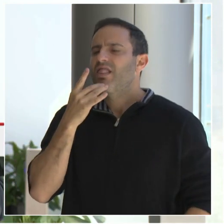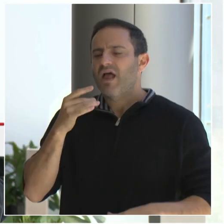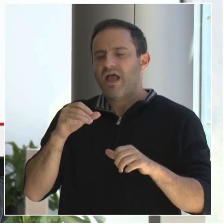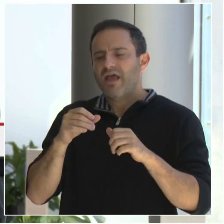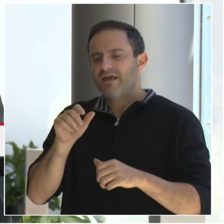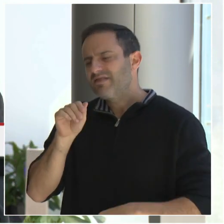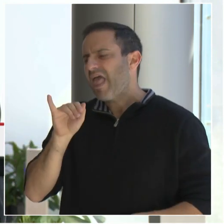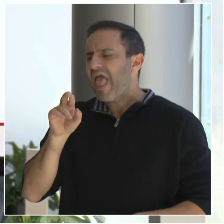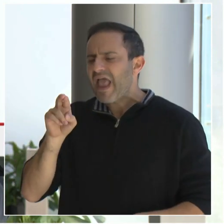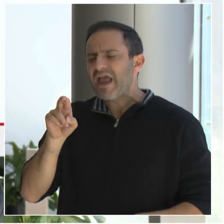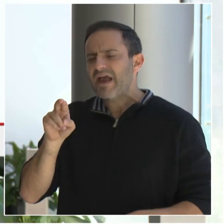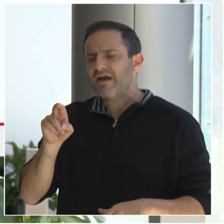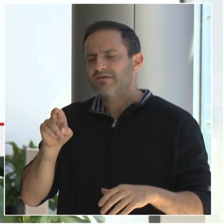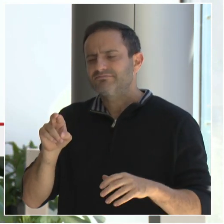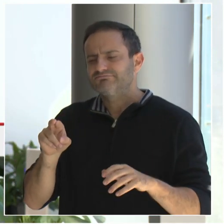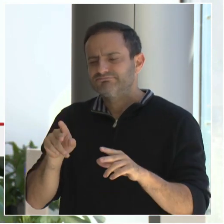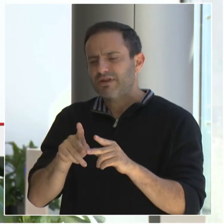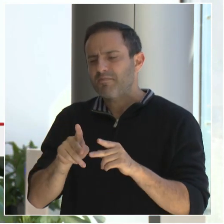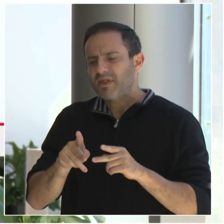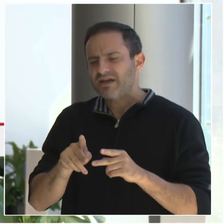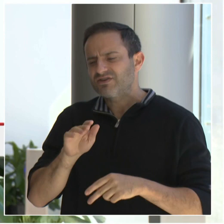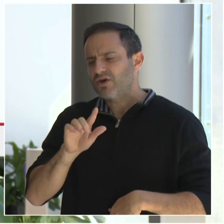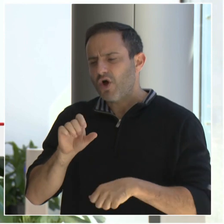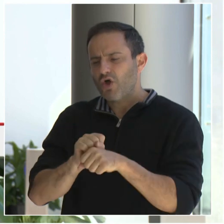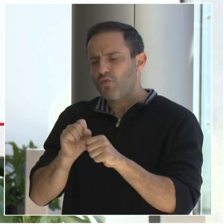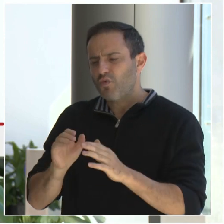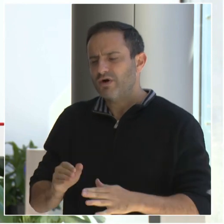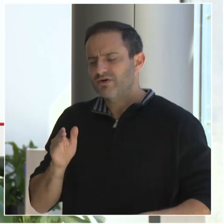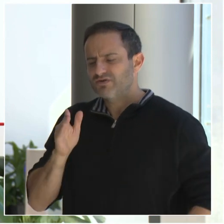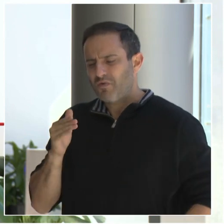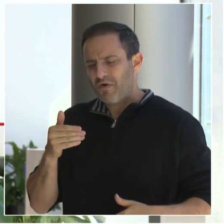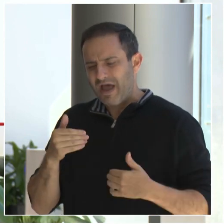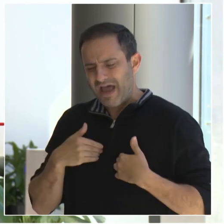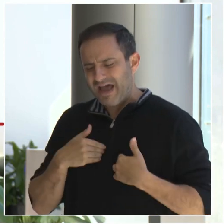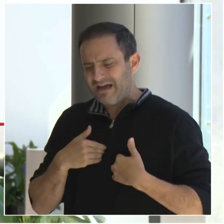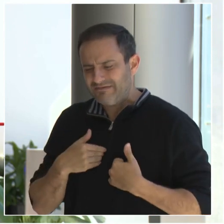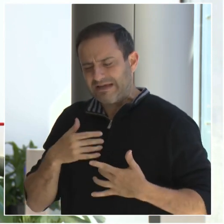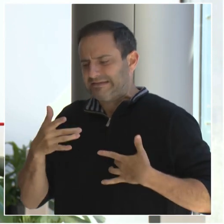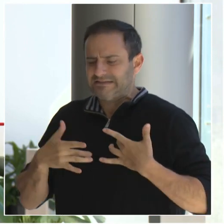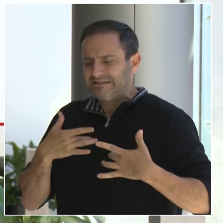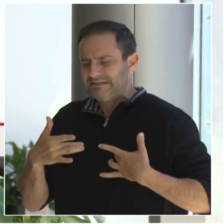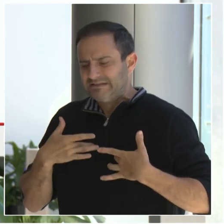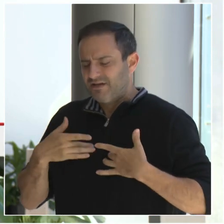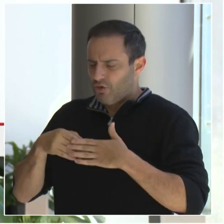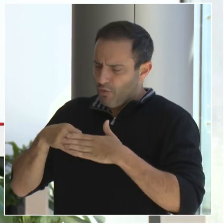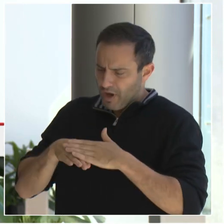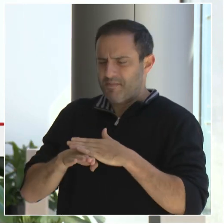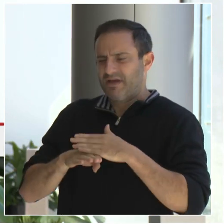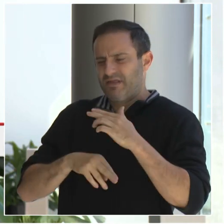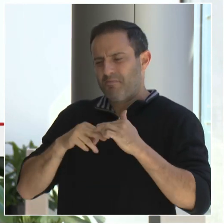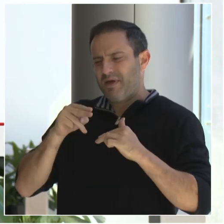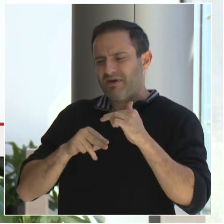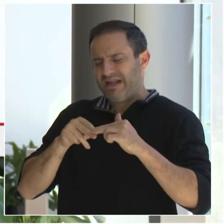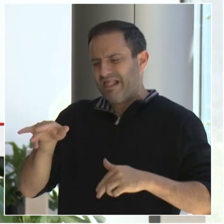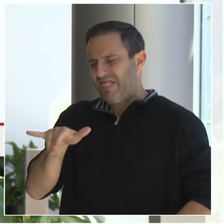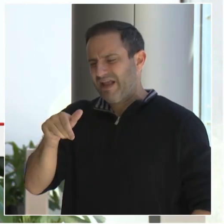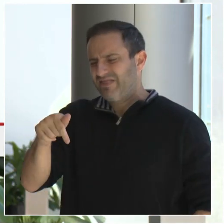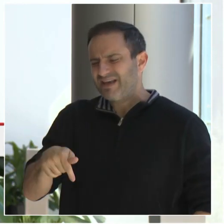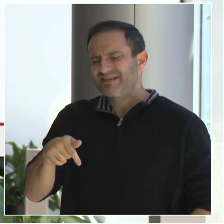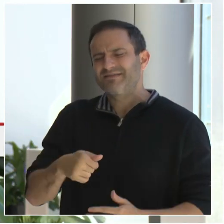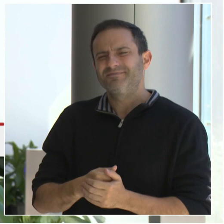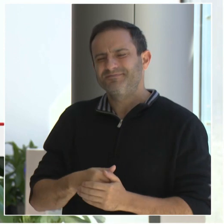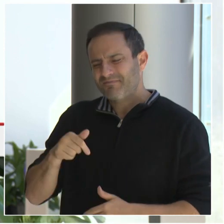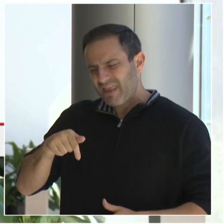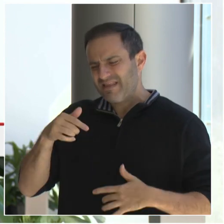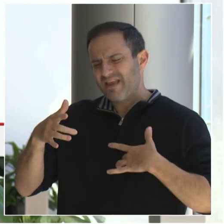think our employees and all our workers at WMATA are just going to have a little extra pep in their step from coming into a space like this, and just it's